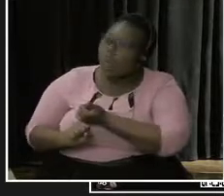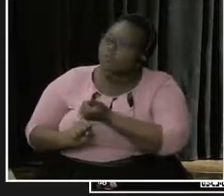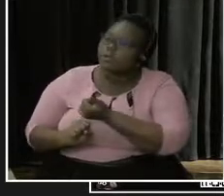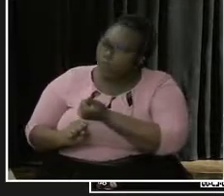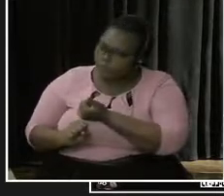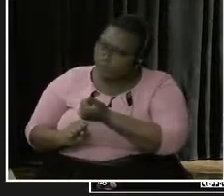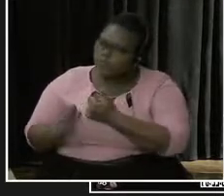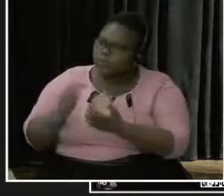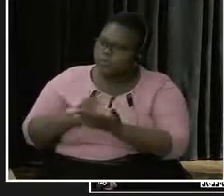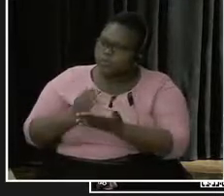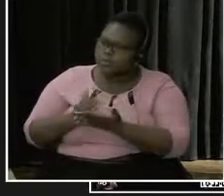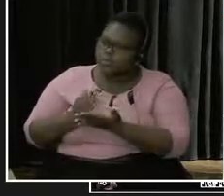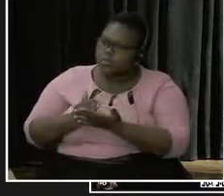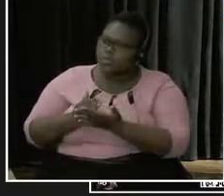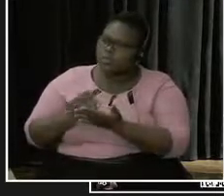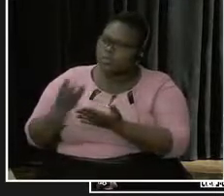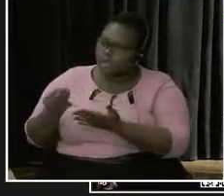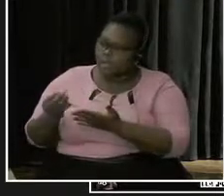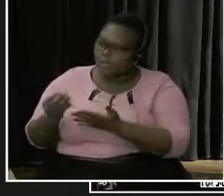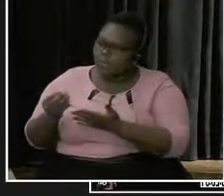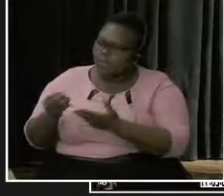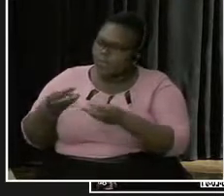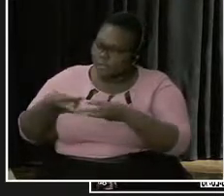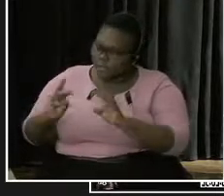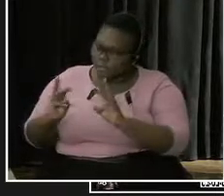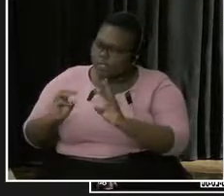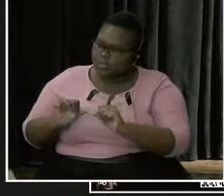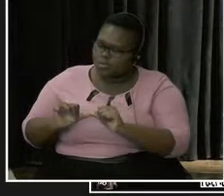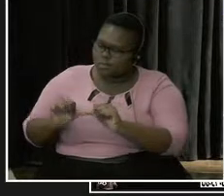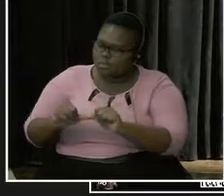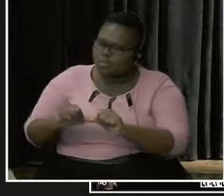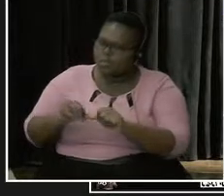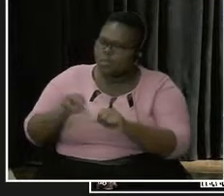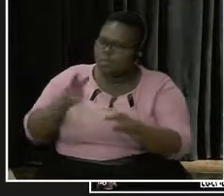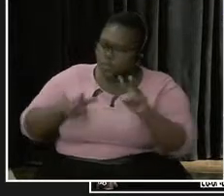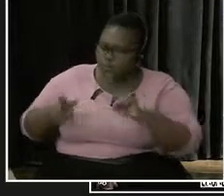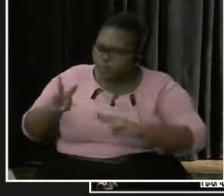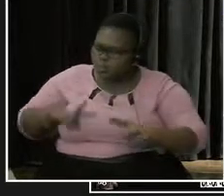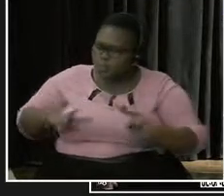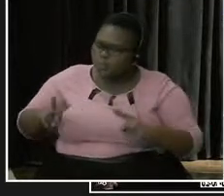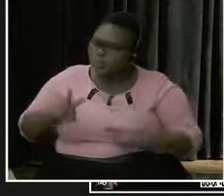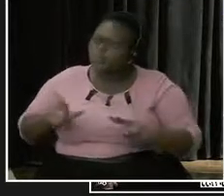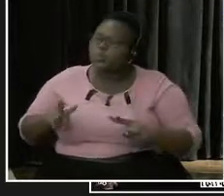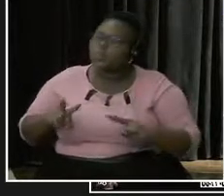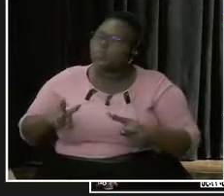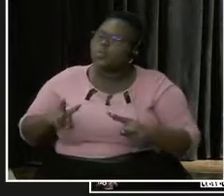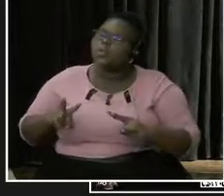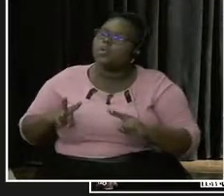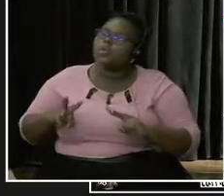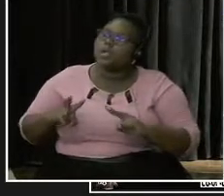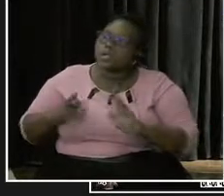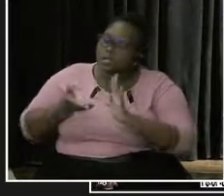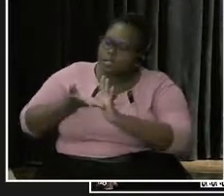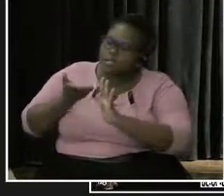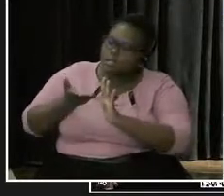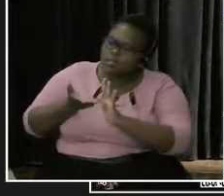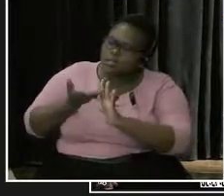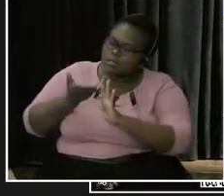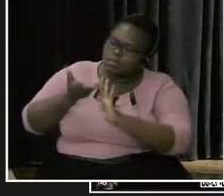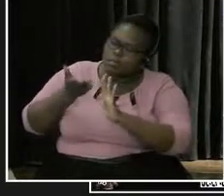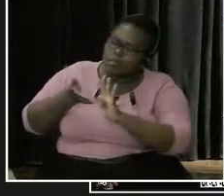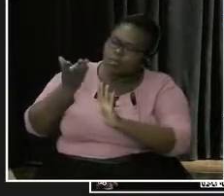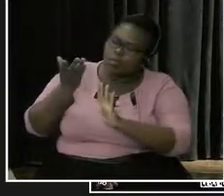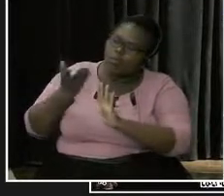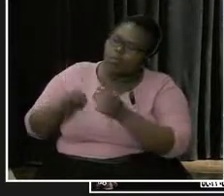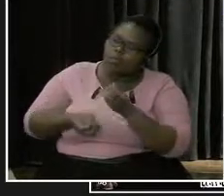we drive austerity measures and will continue to monitor some and drive productivity improvements as we continue